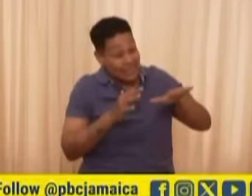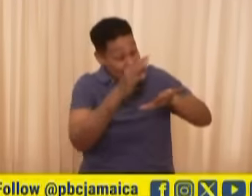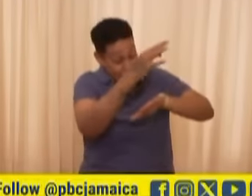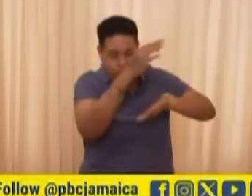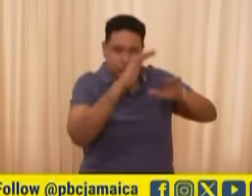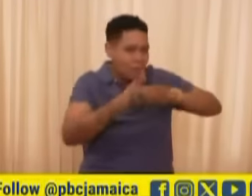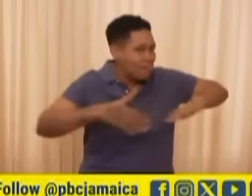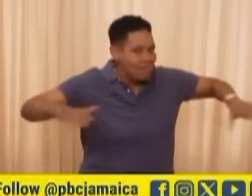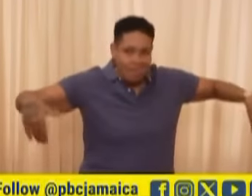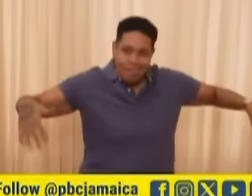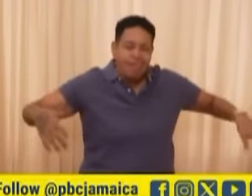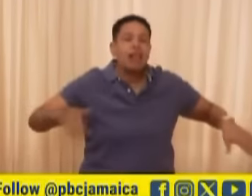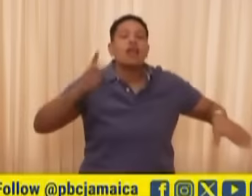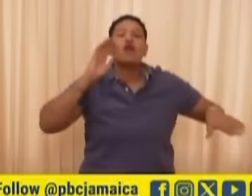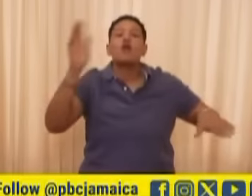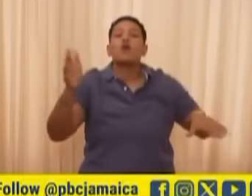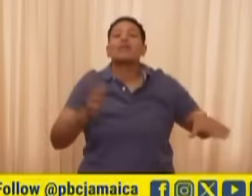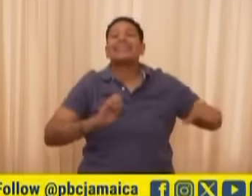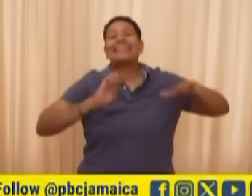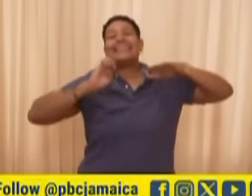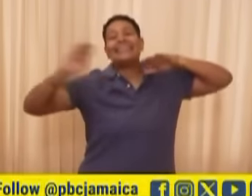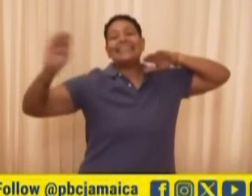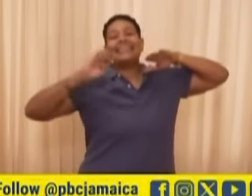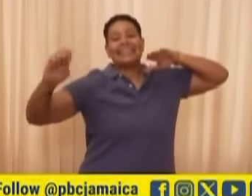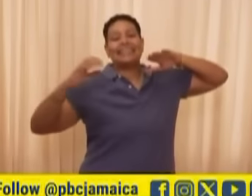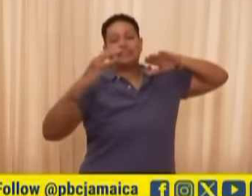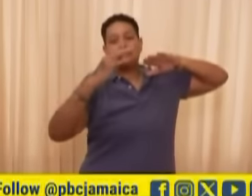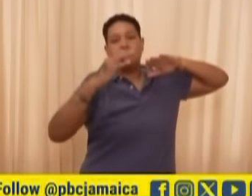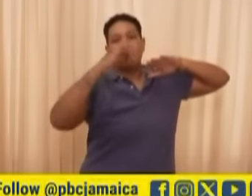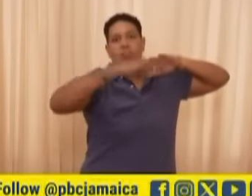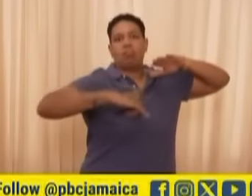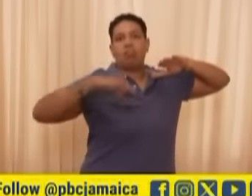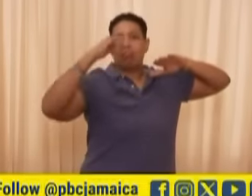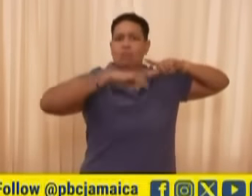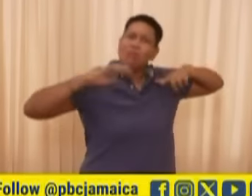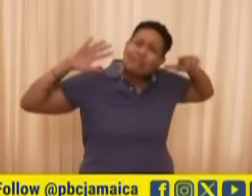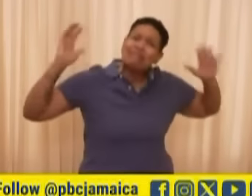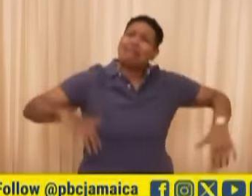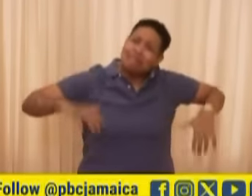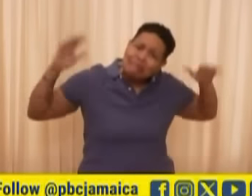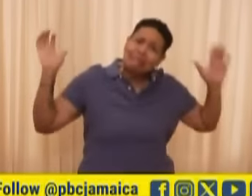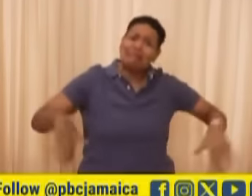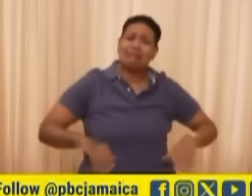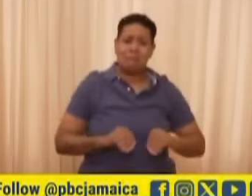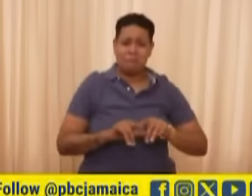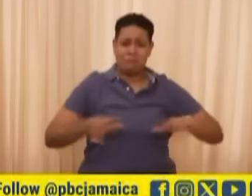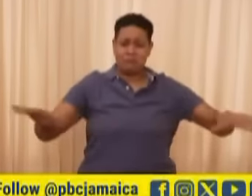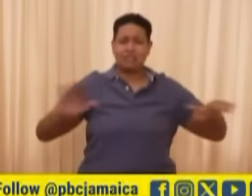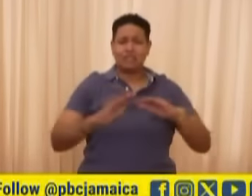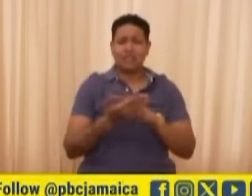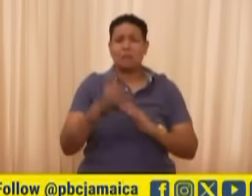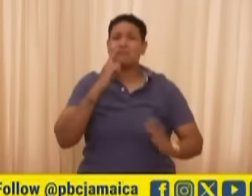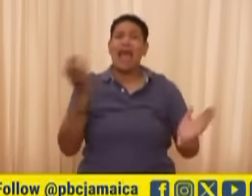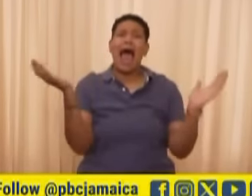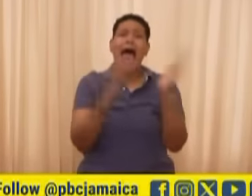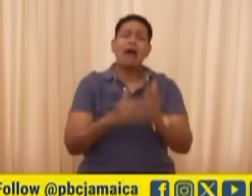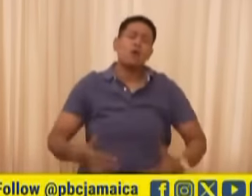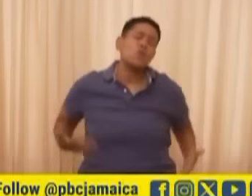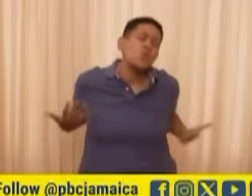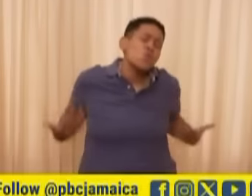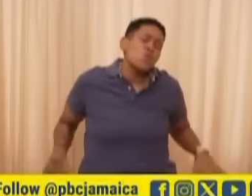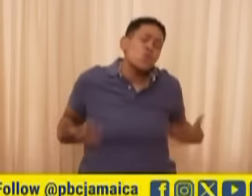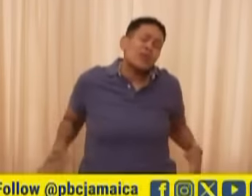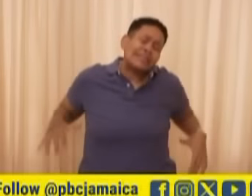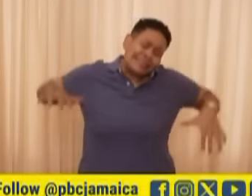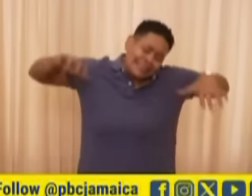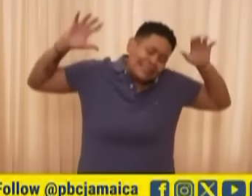to over Jamaica either. It was east of the island, but the rainfall that it was experienced across Jamaica was again